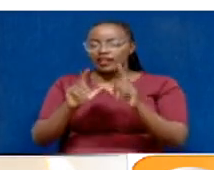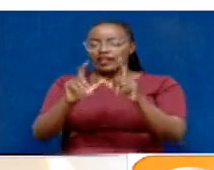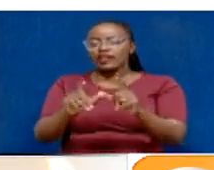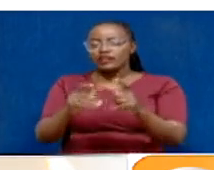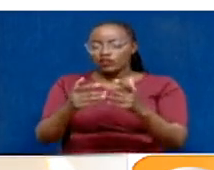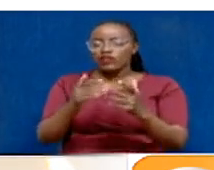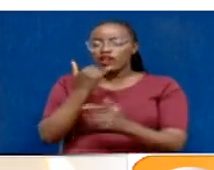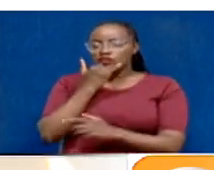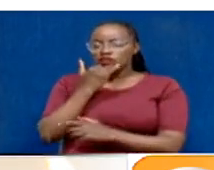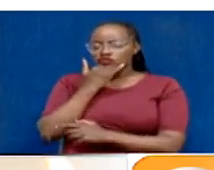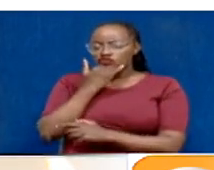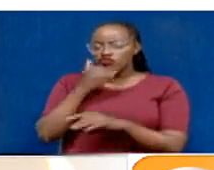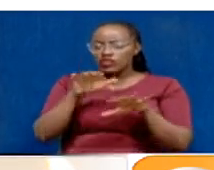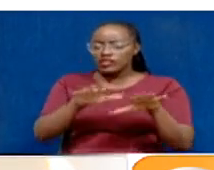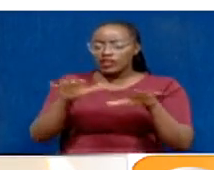of long suffering.